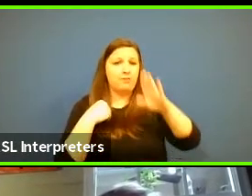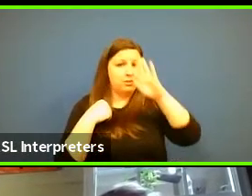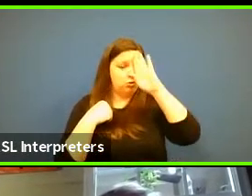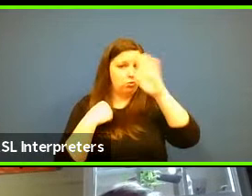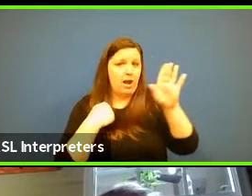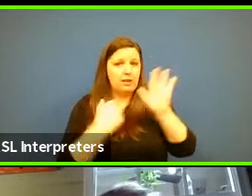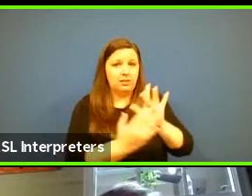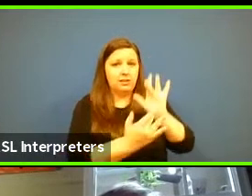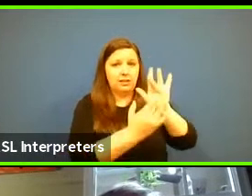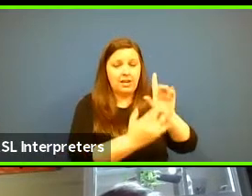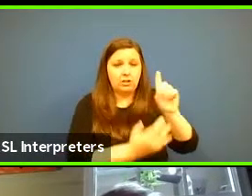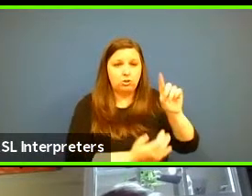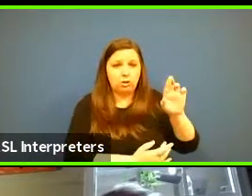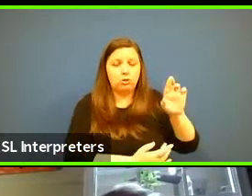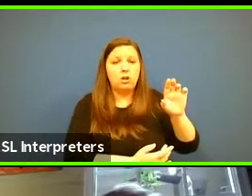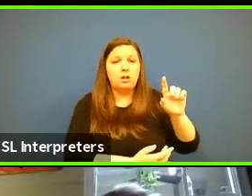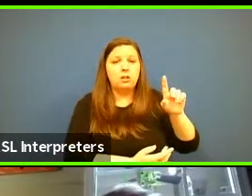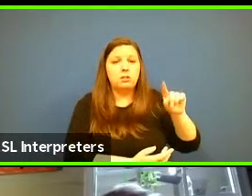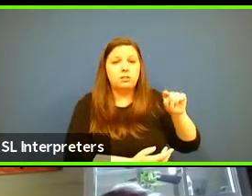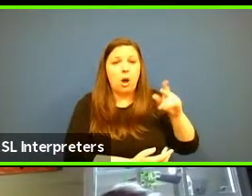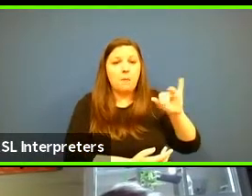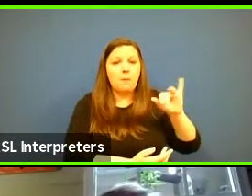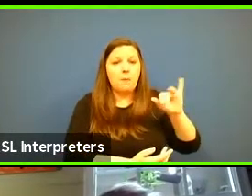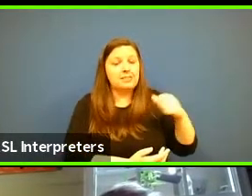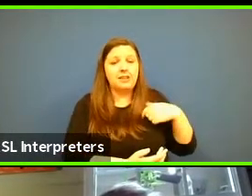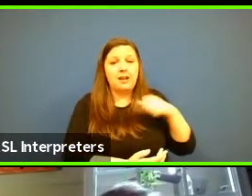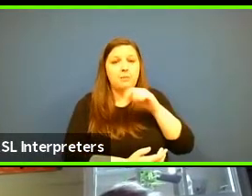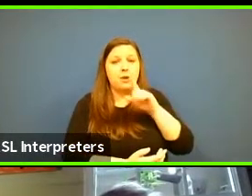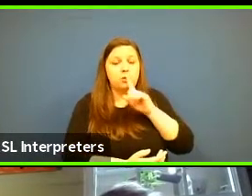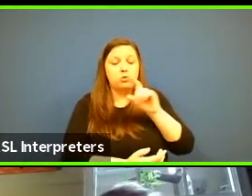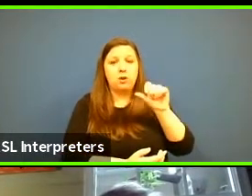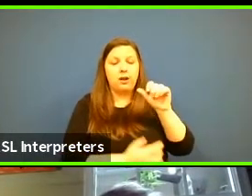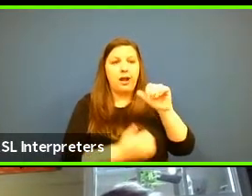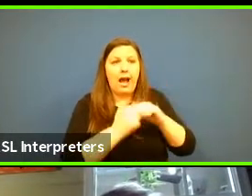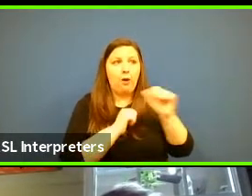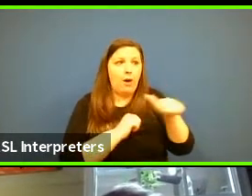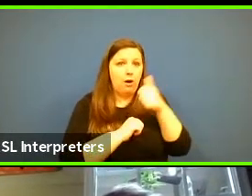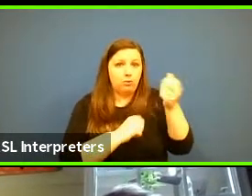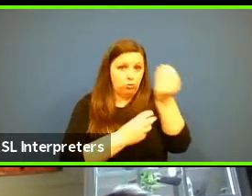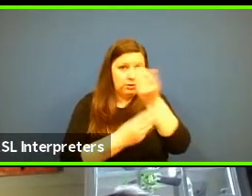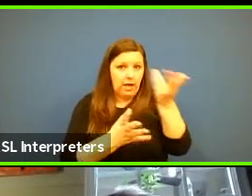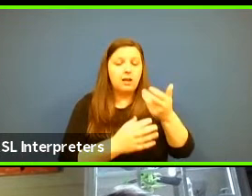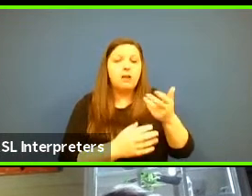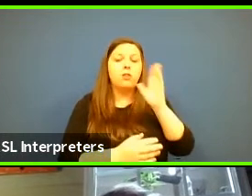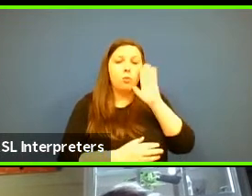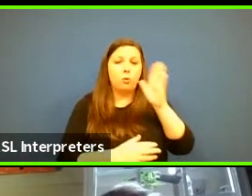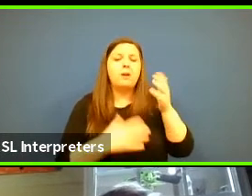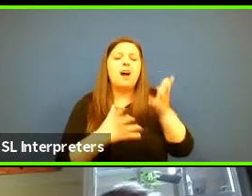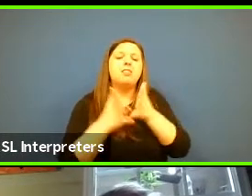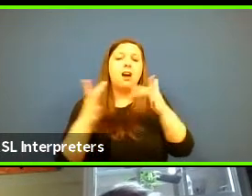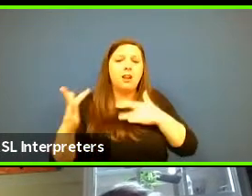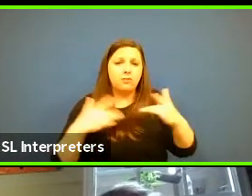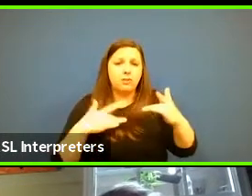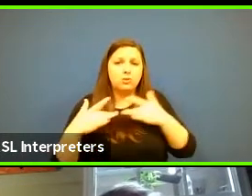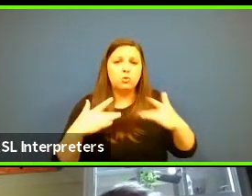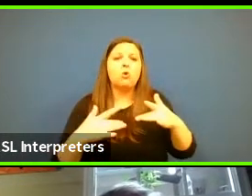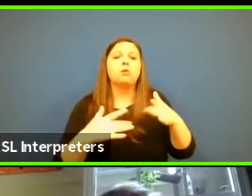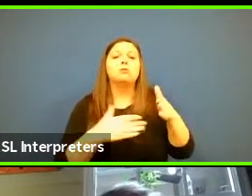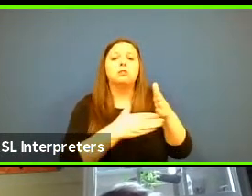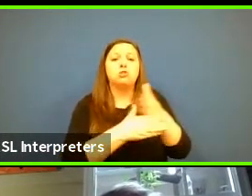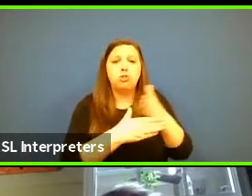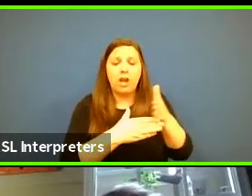way to say it. There are going to be a lot of concerns shared over the next couple of weeks. There have been. There are going to be a lot of questions that we all